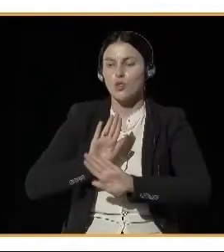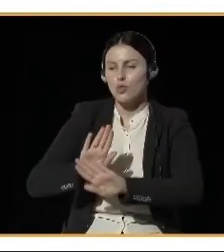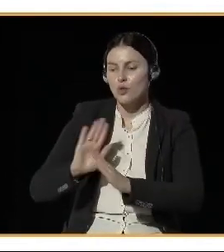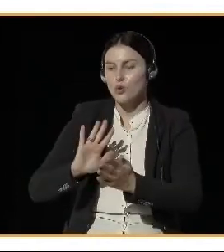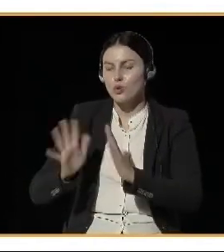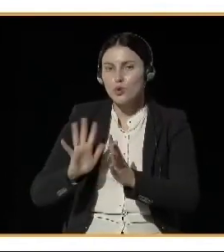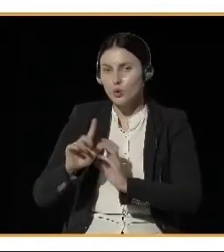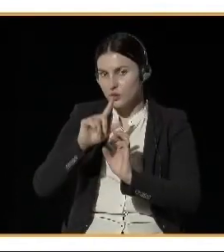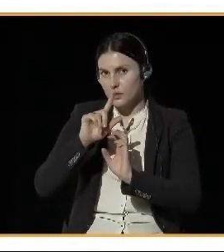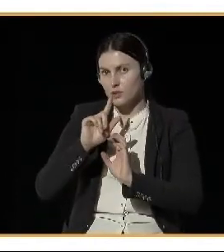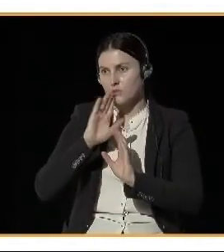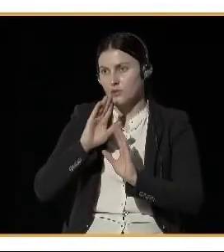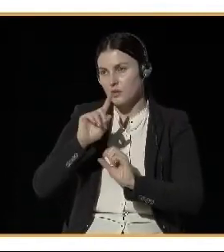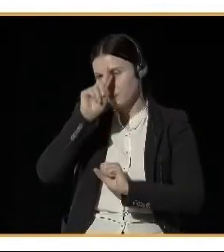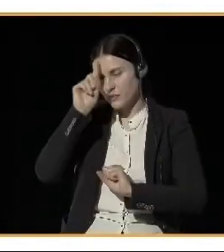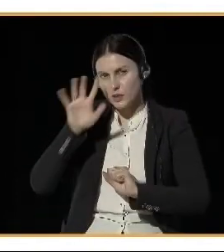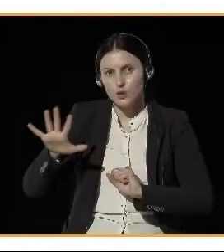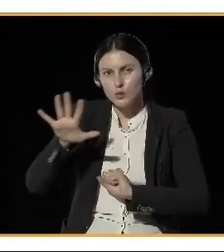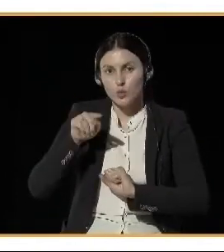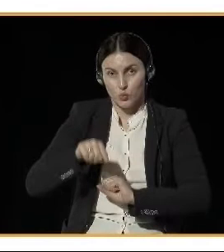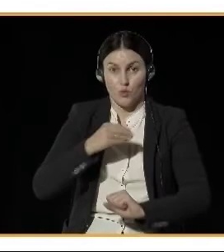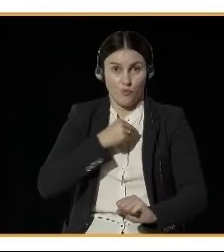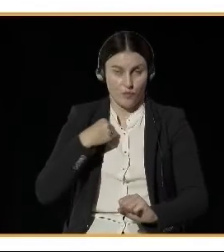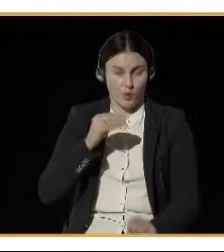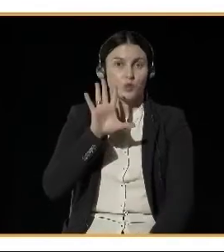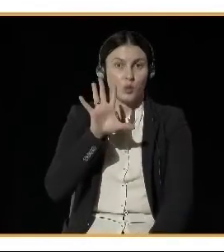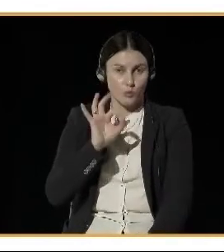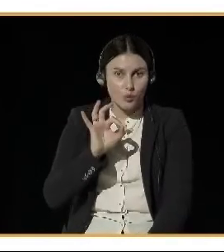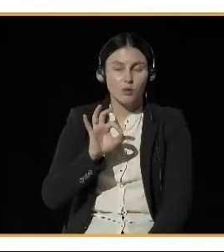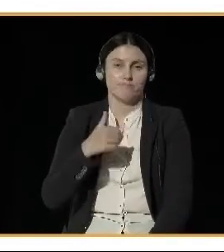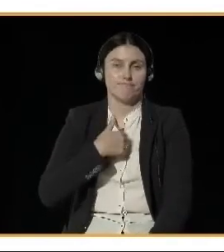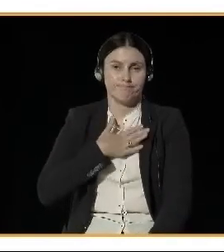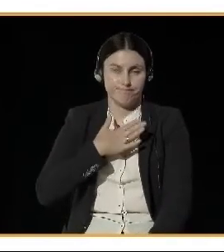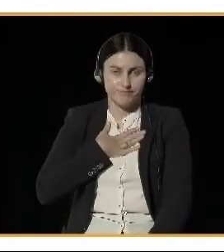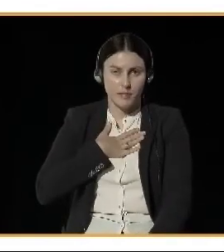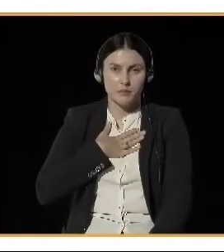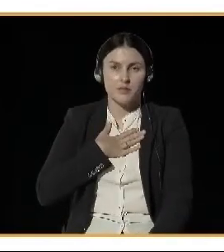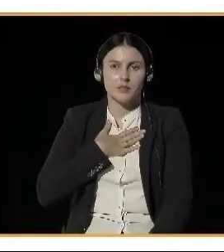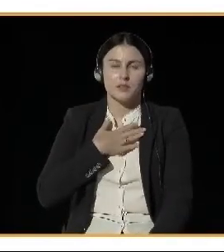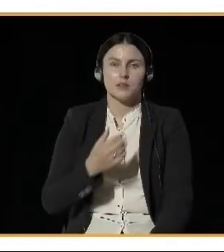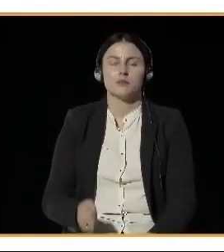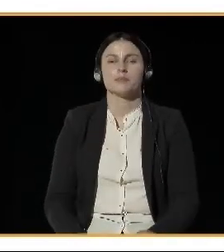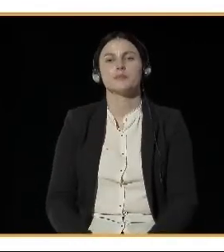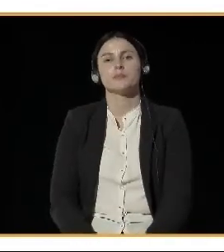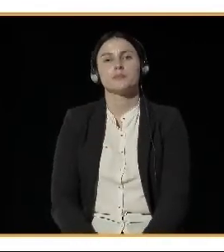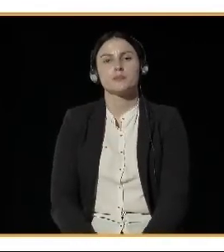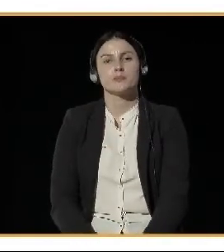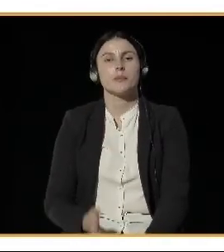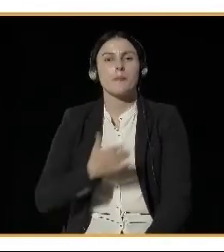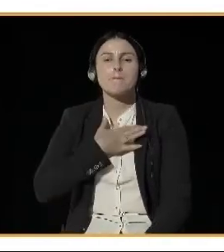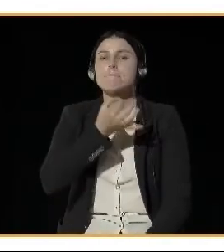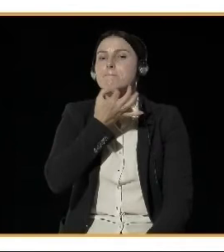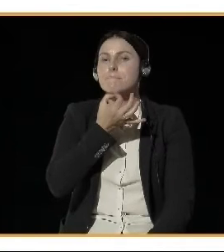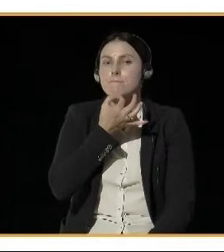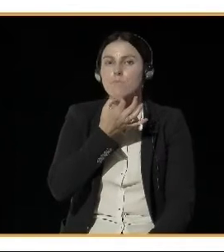demographic structure that we have a lot of so-called young olds. These are the people that in their 60s up to 70 years